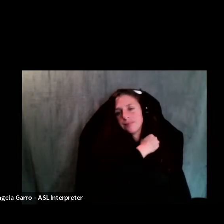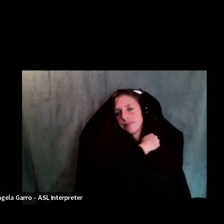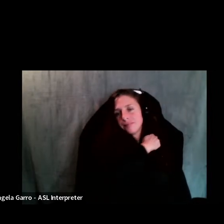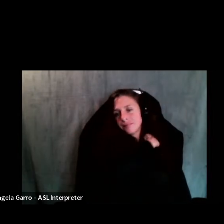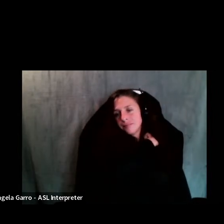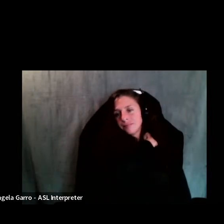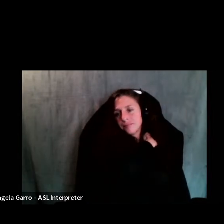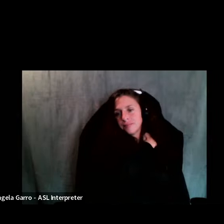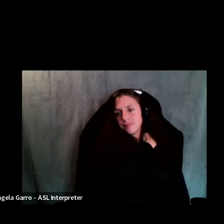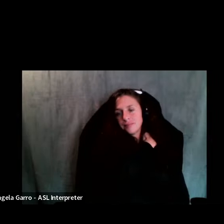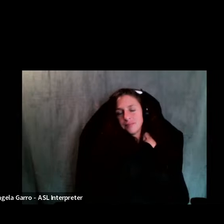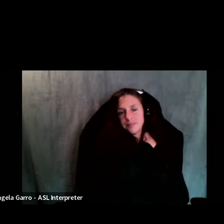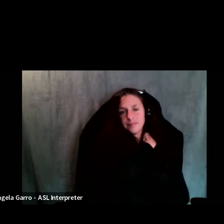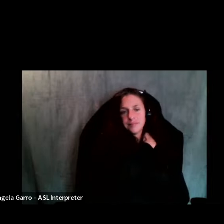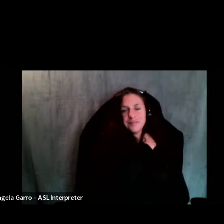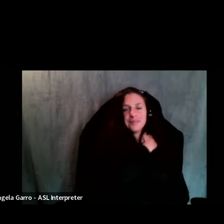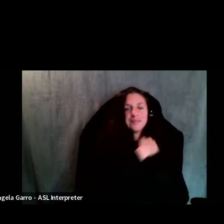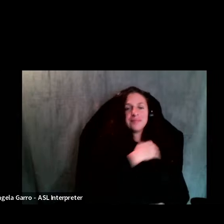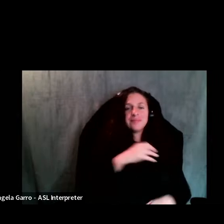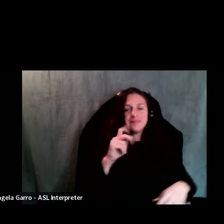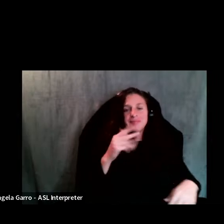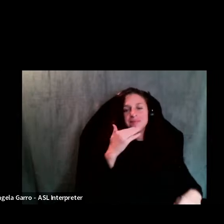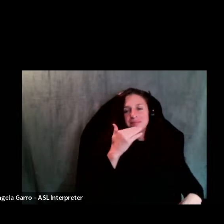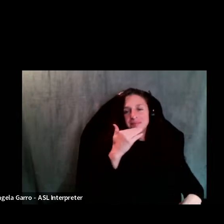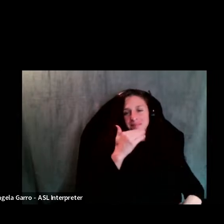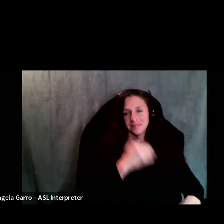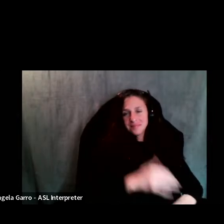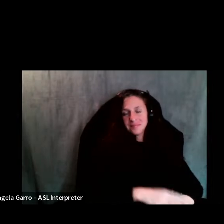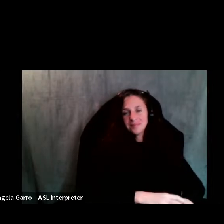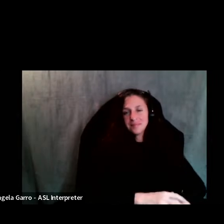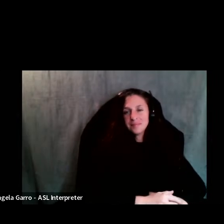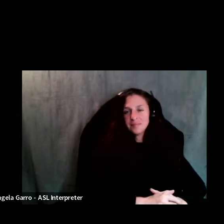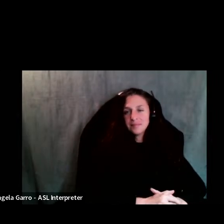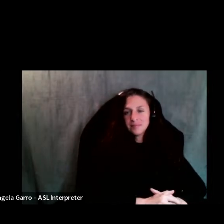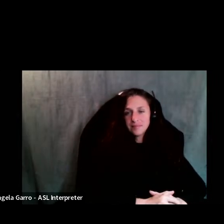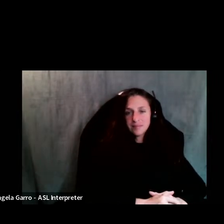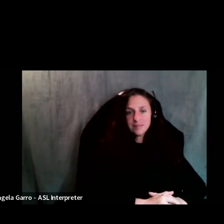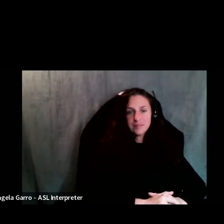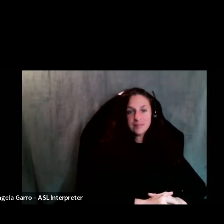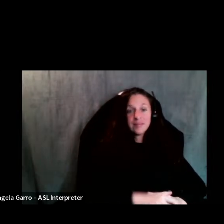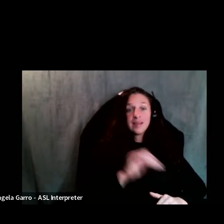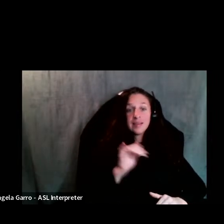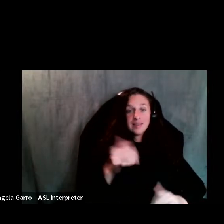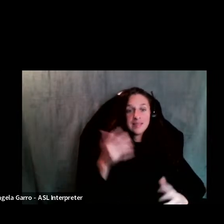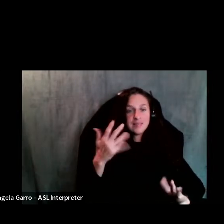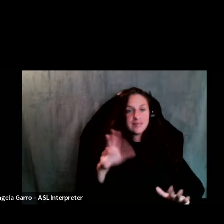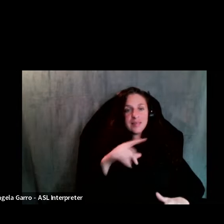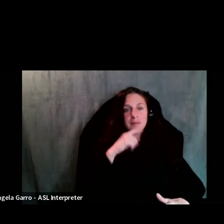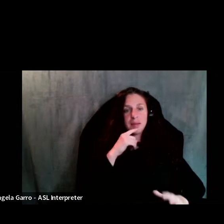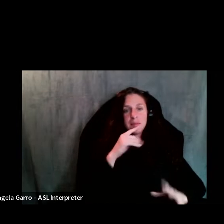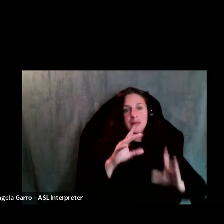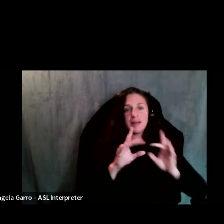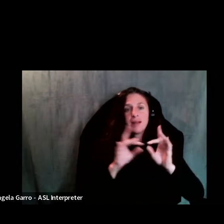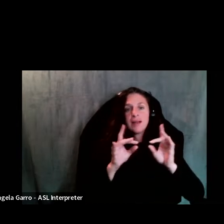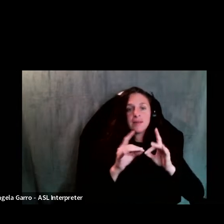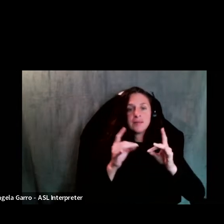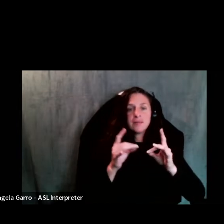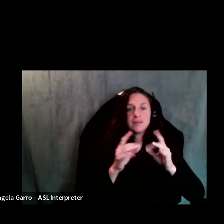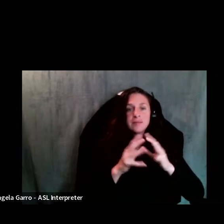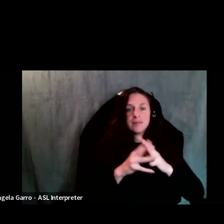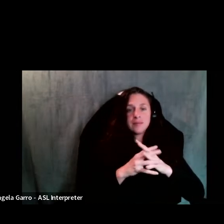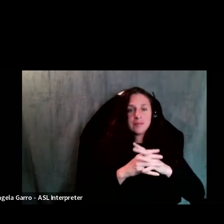There. Thank you. Okay. All right. That is public comment. Now we are going to turn to board.